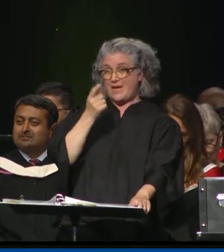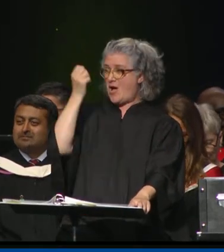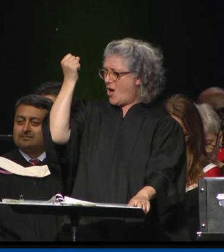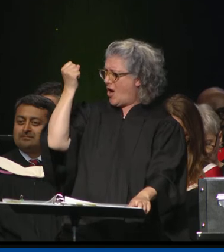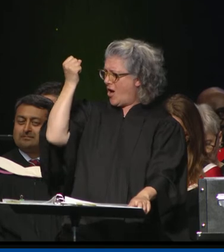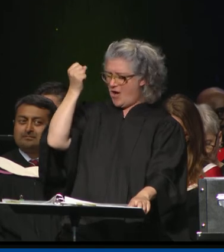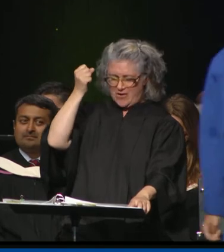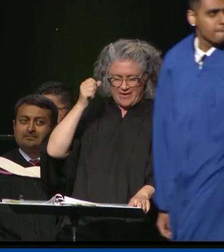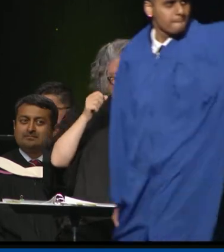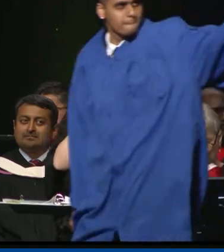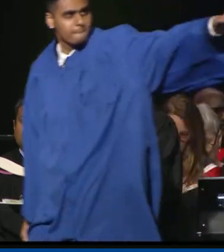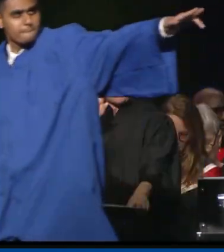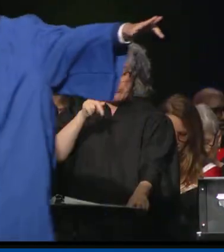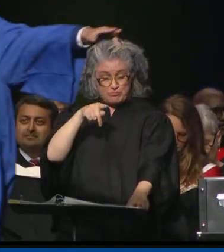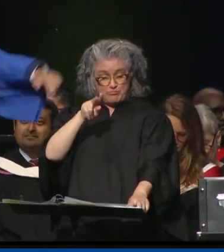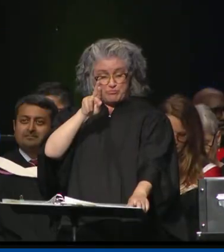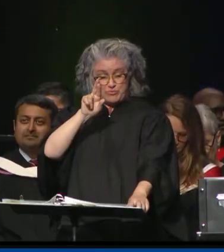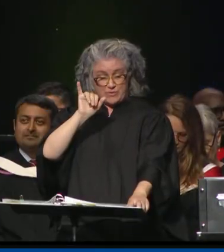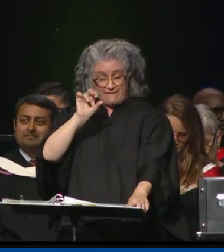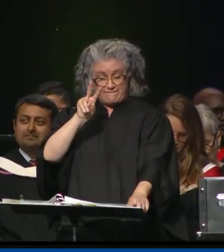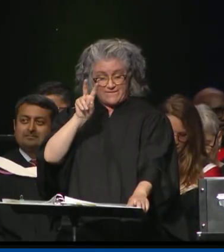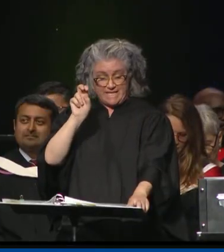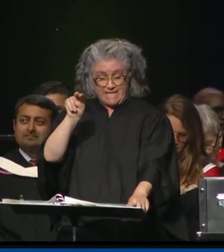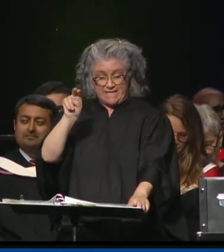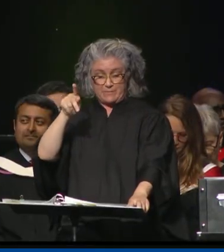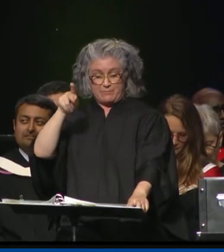Praveen Prabhaharan.